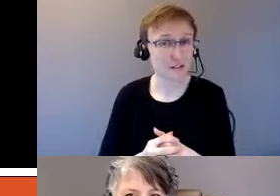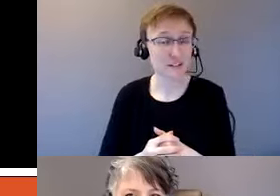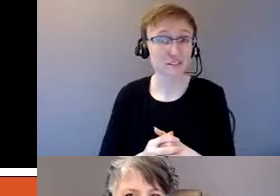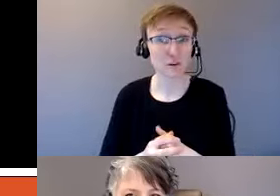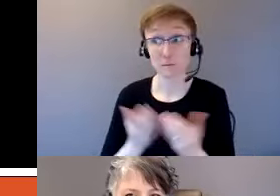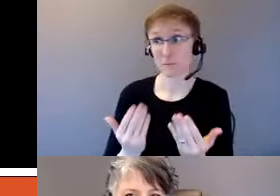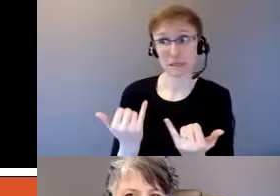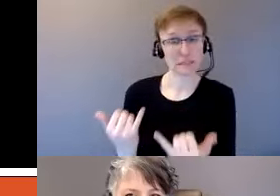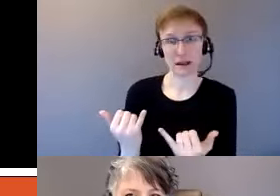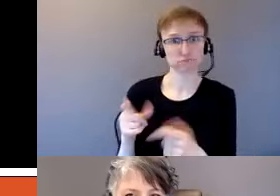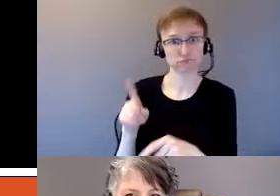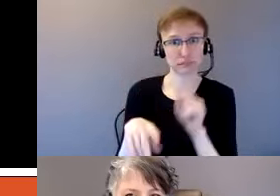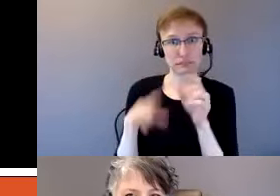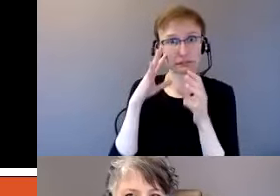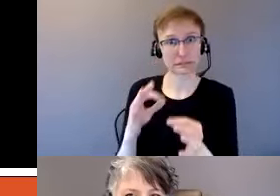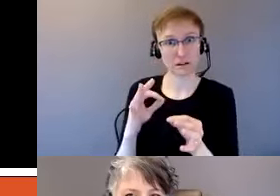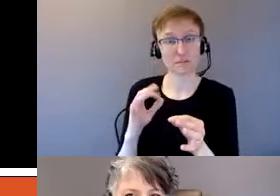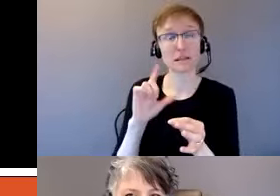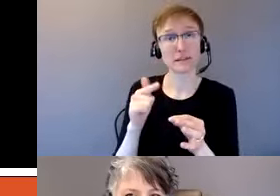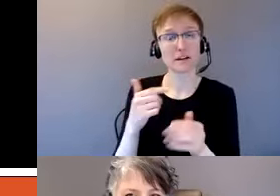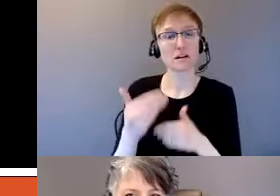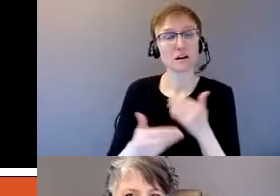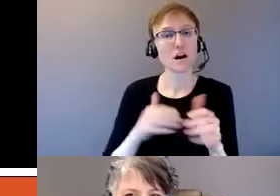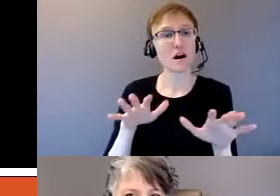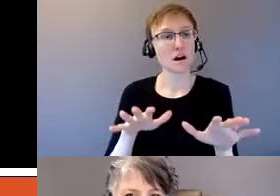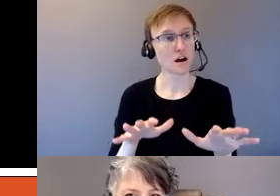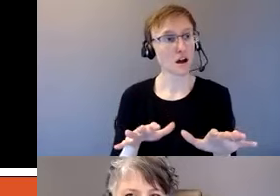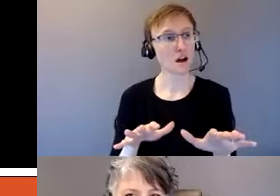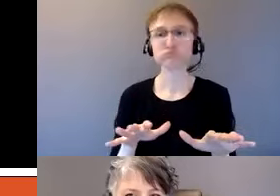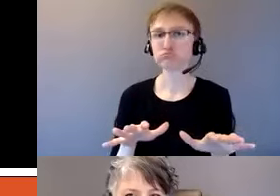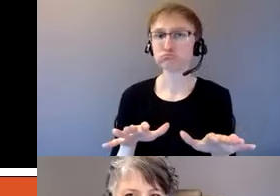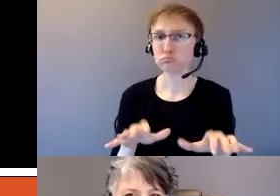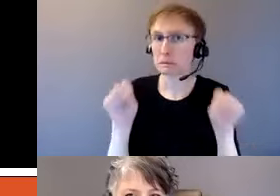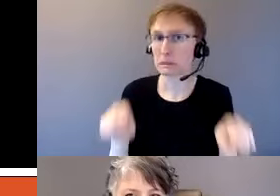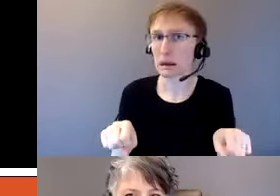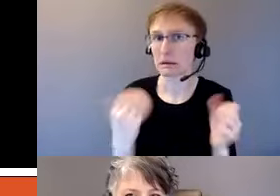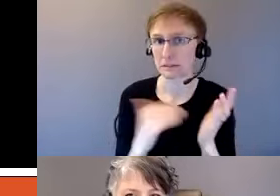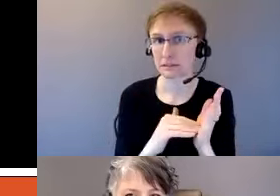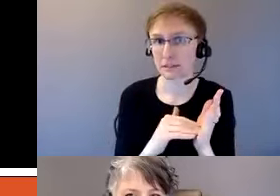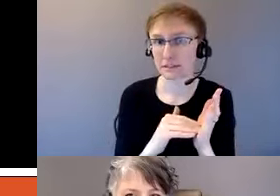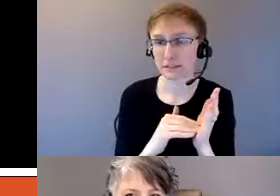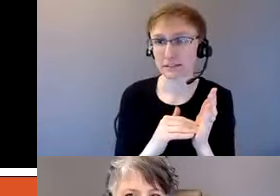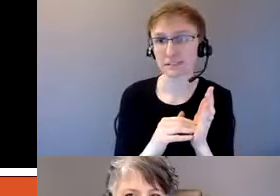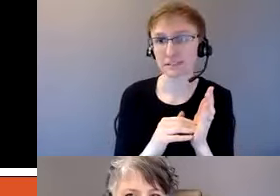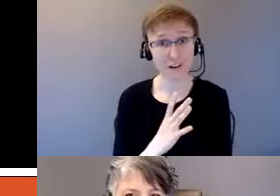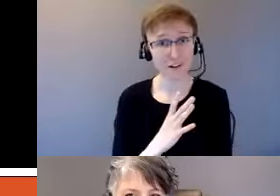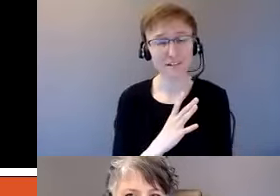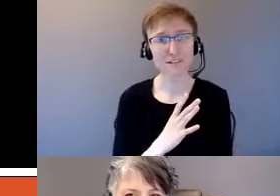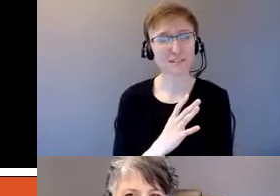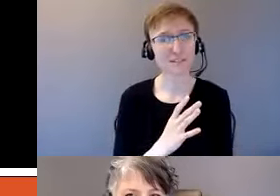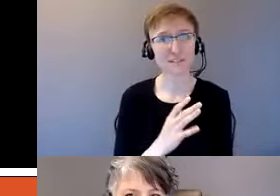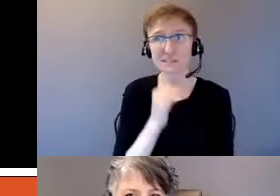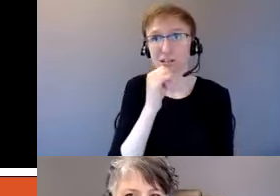their ability to make decisions on their own. And that's okay. This is not meant to be punitive. It's not one